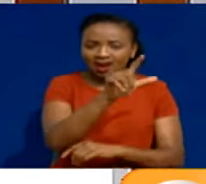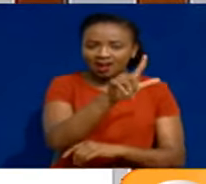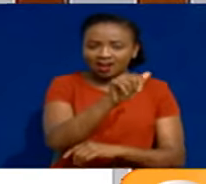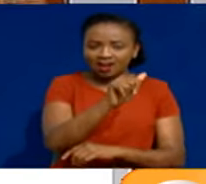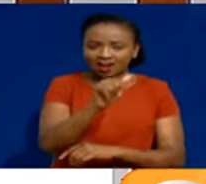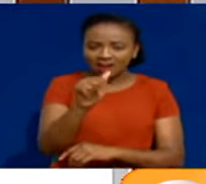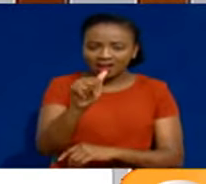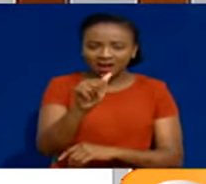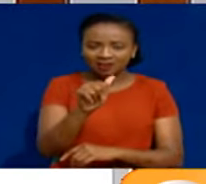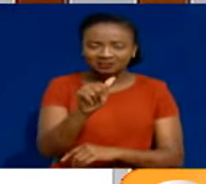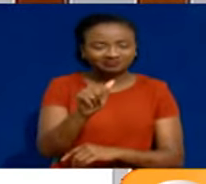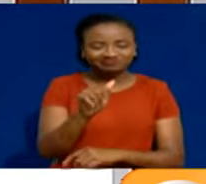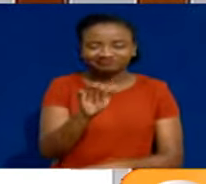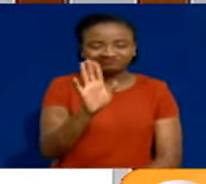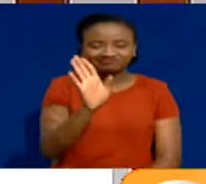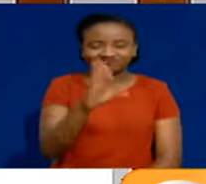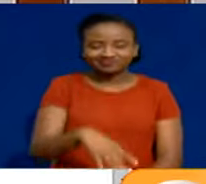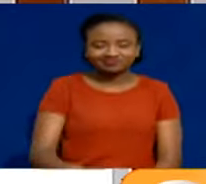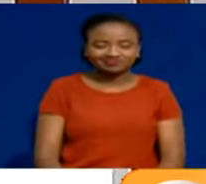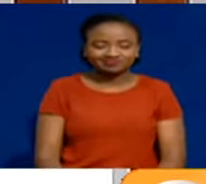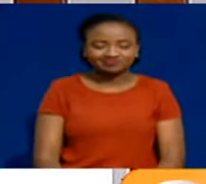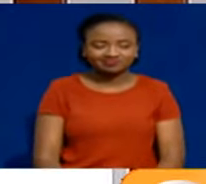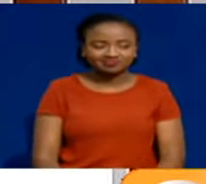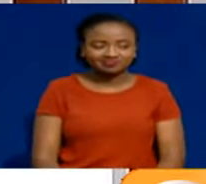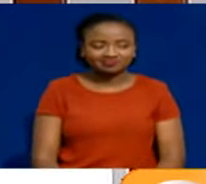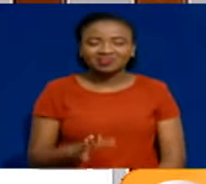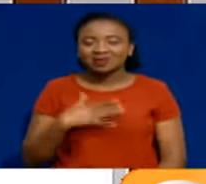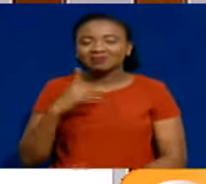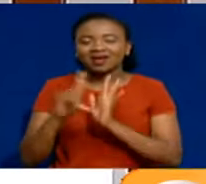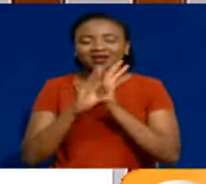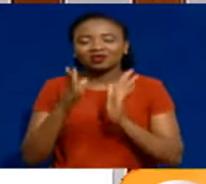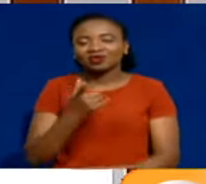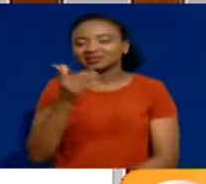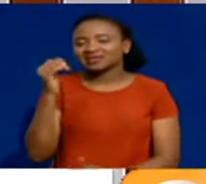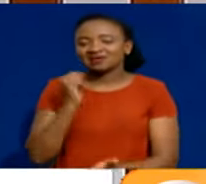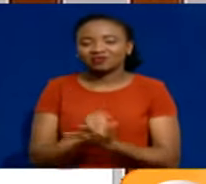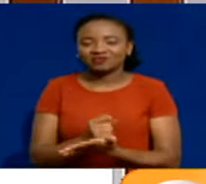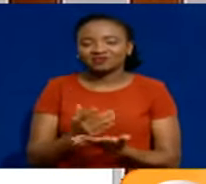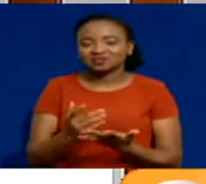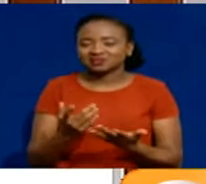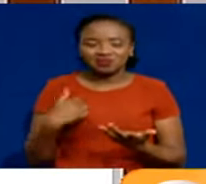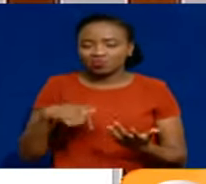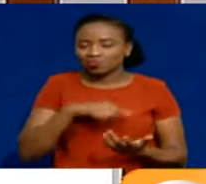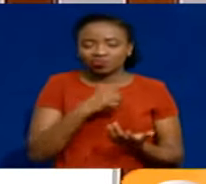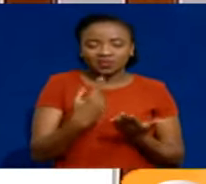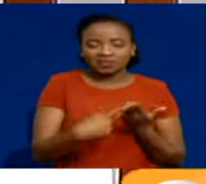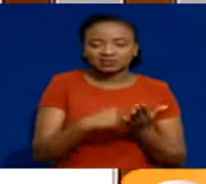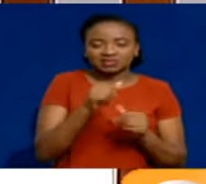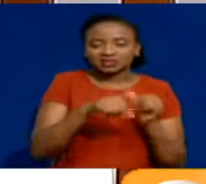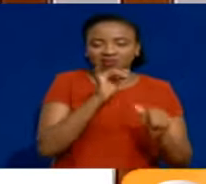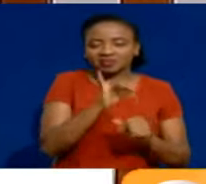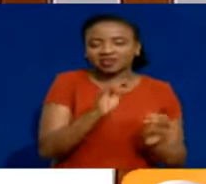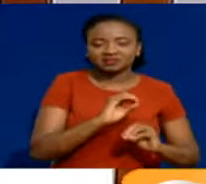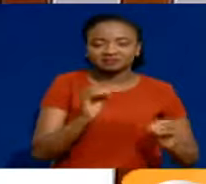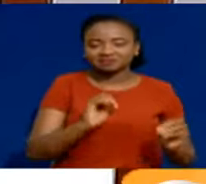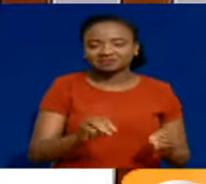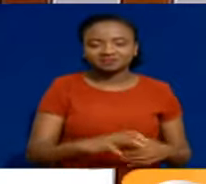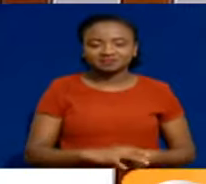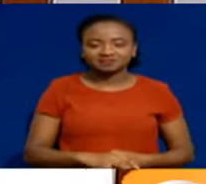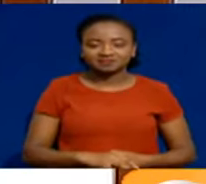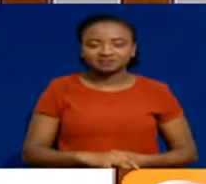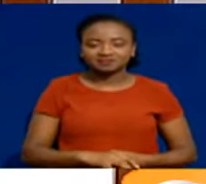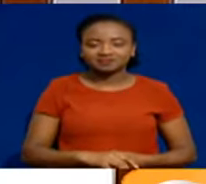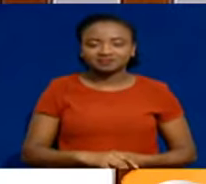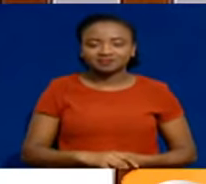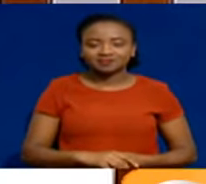that was, those were my lawyers in our offices. You I think they thought about something. You know, everything has a trademark. They thought